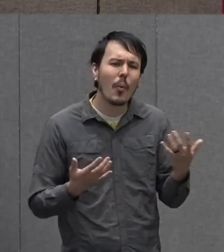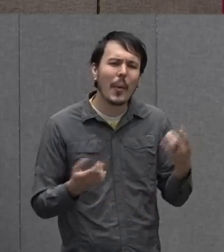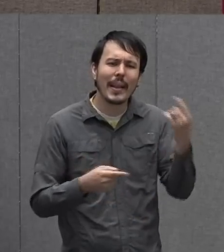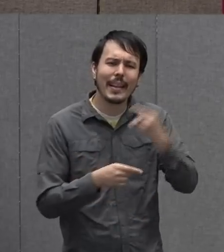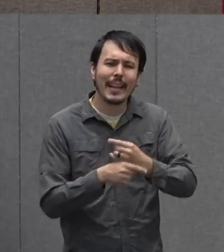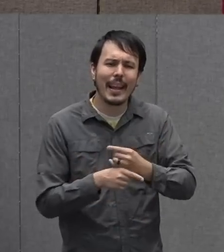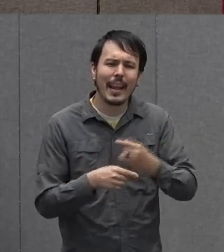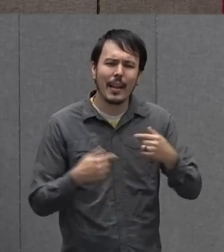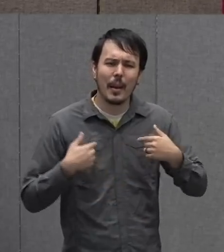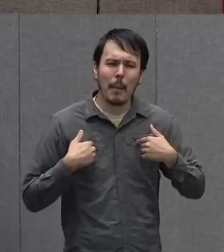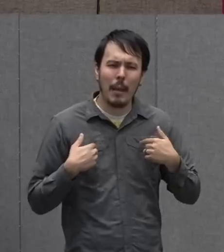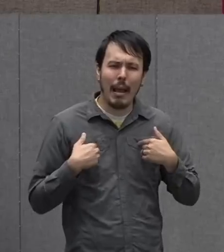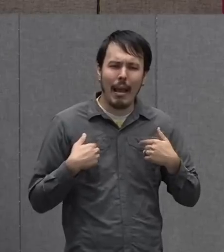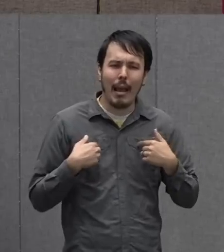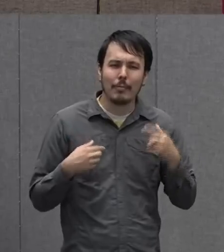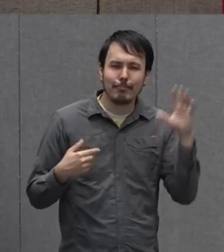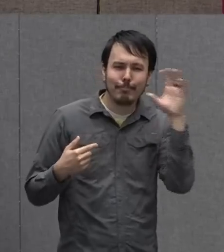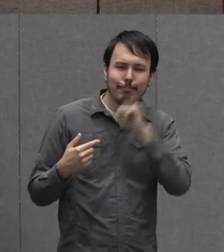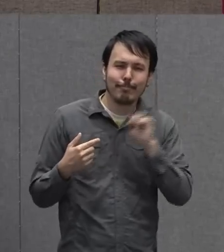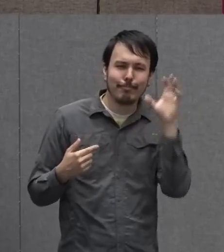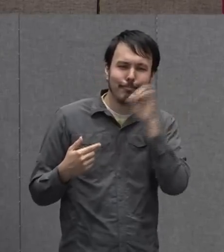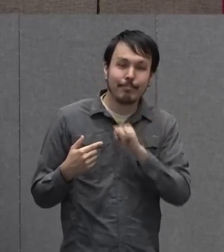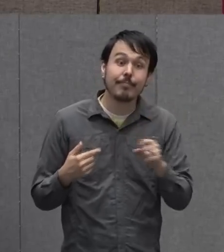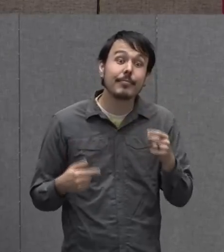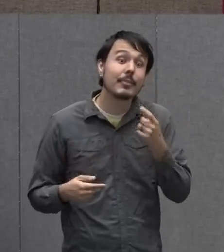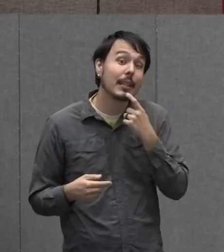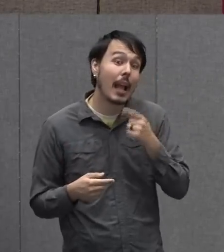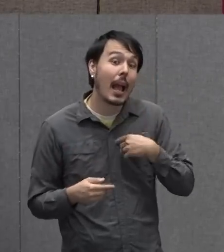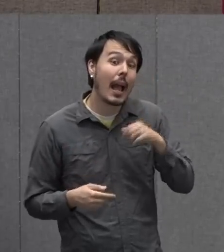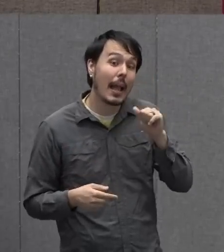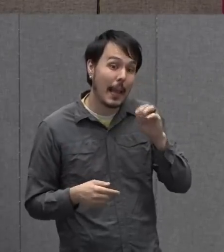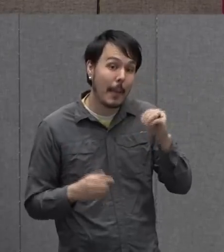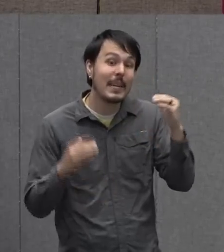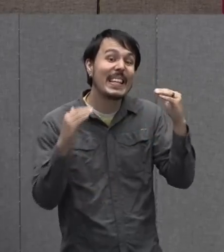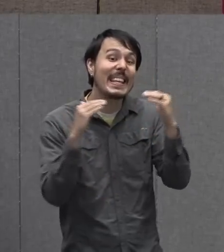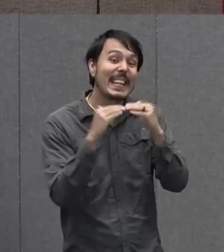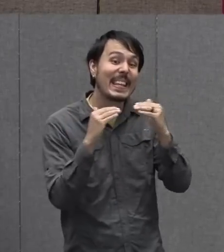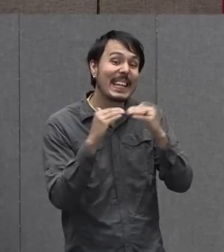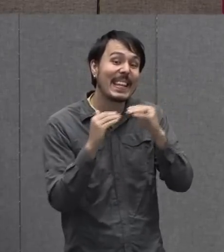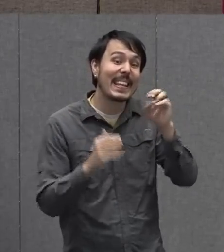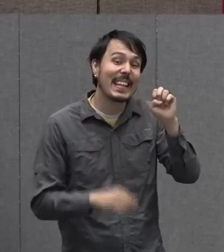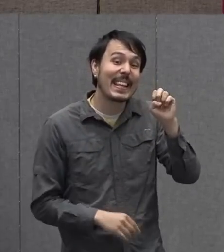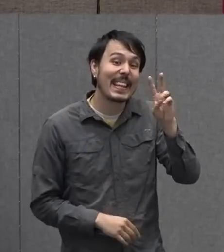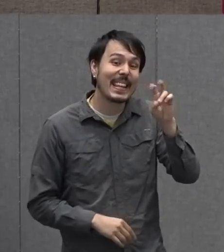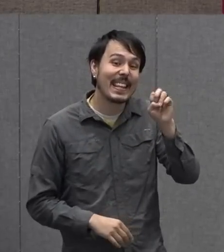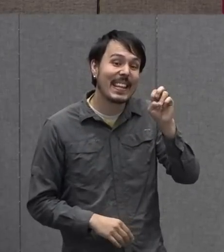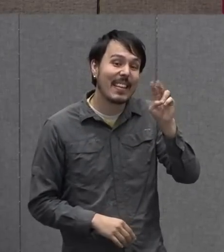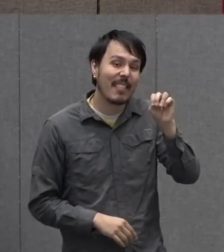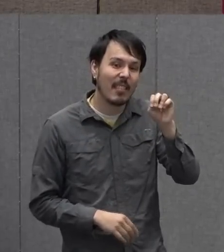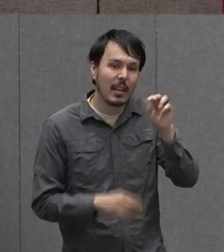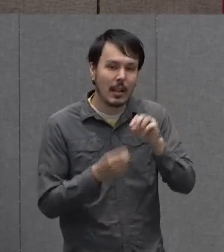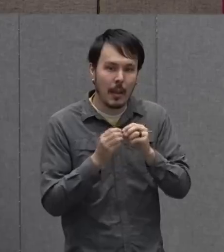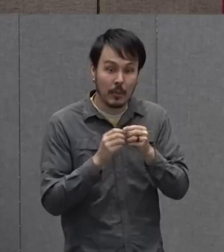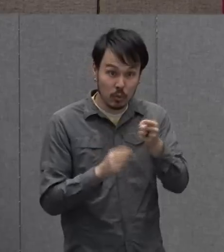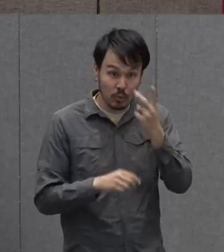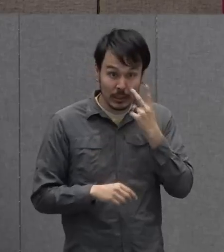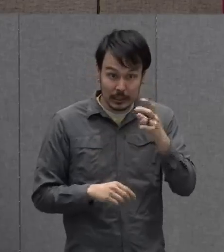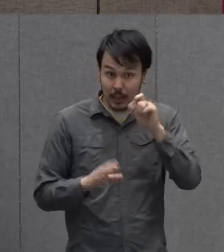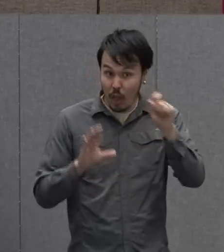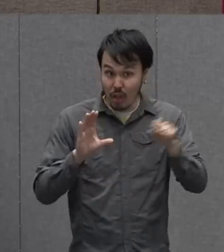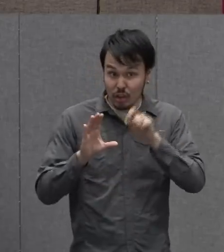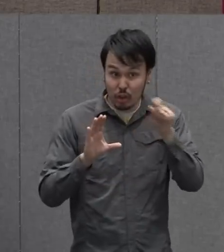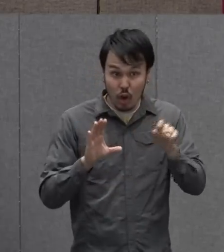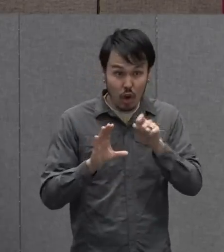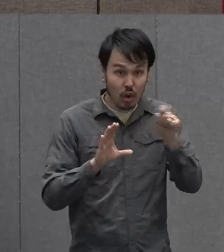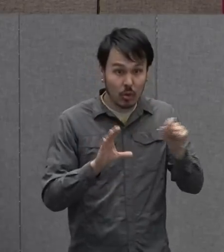I? The first clue says I'm an even date. So all of those circles, it